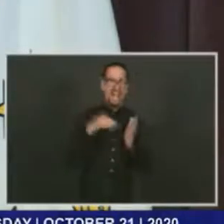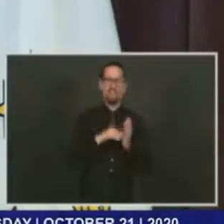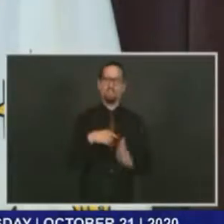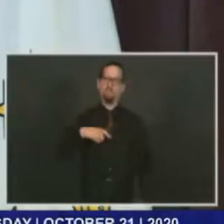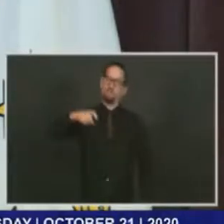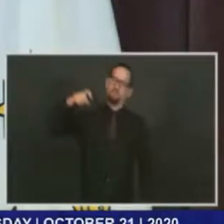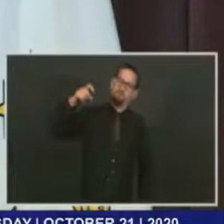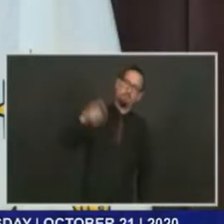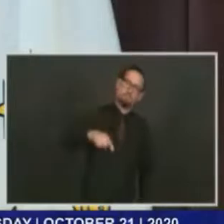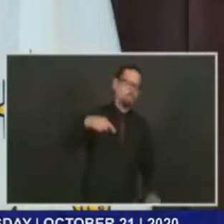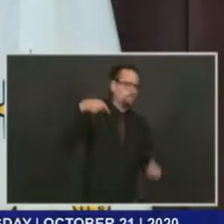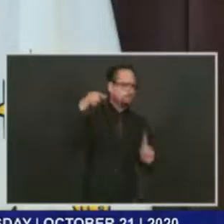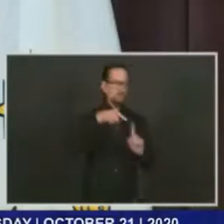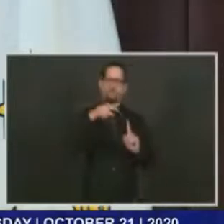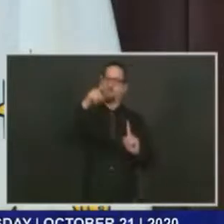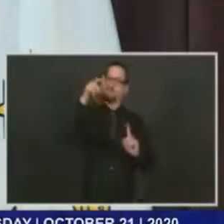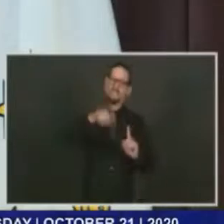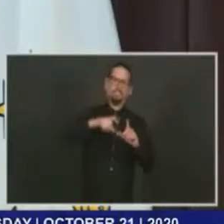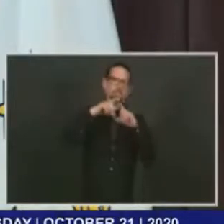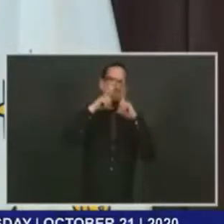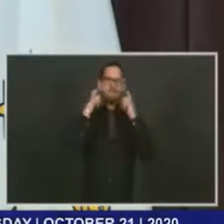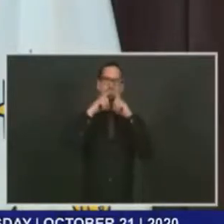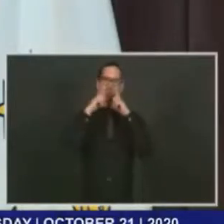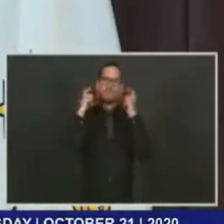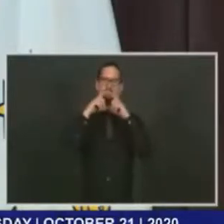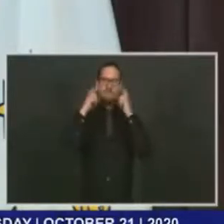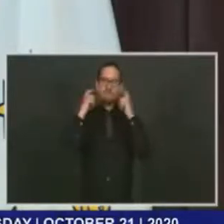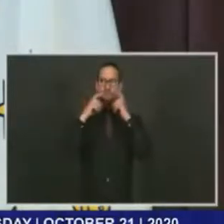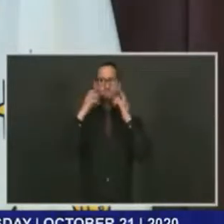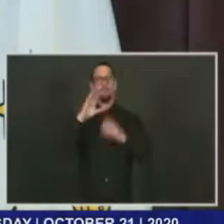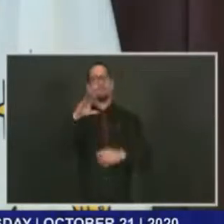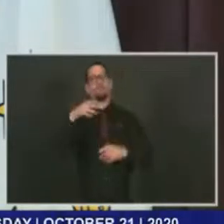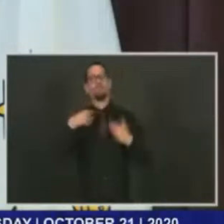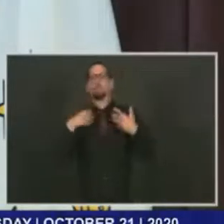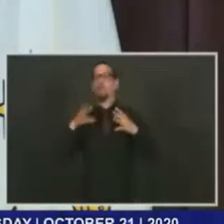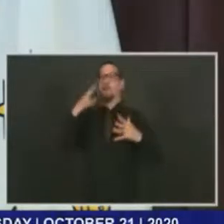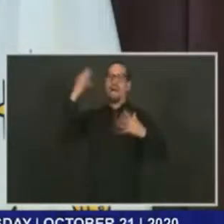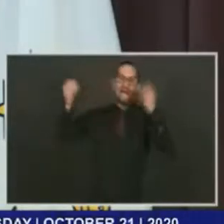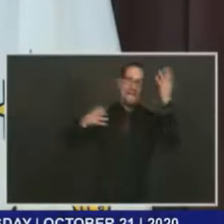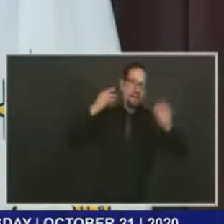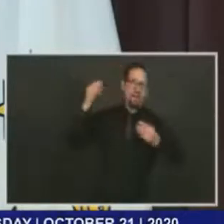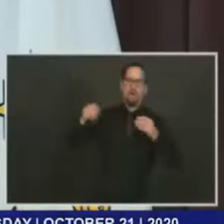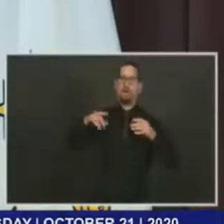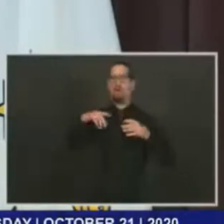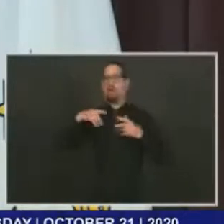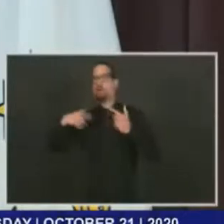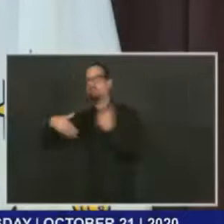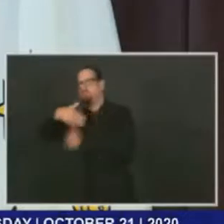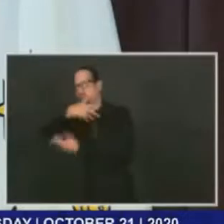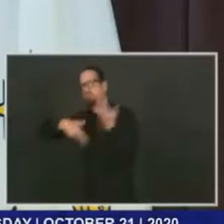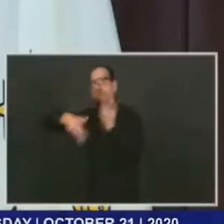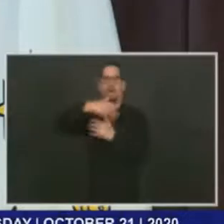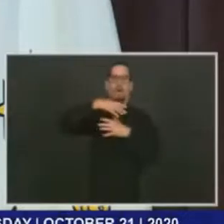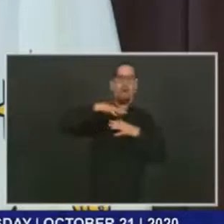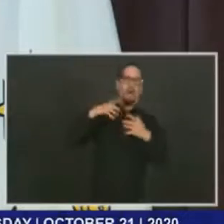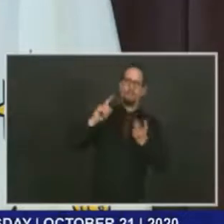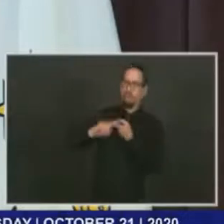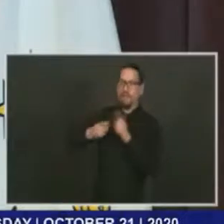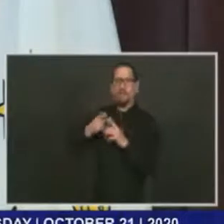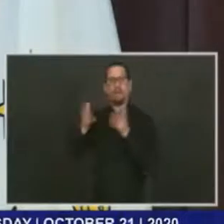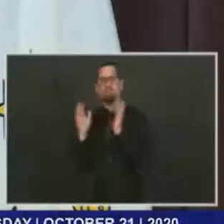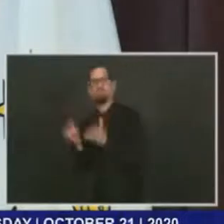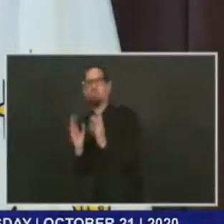local, when you avoid social gatherings, when you avoid non-essential activities,